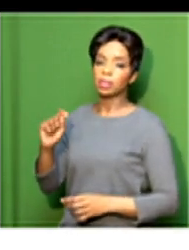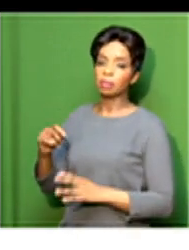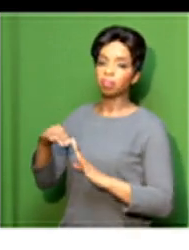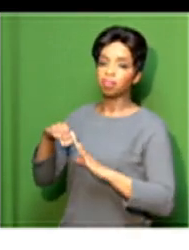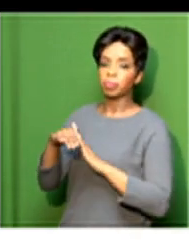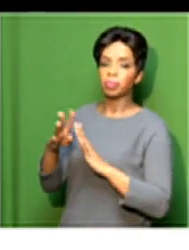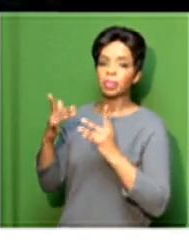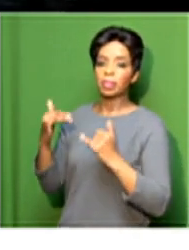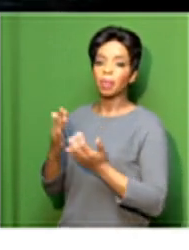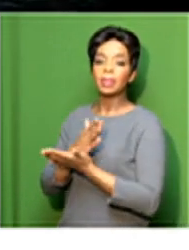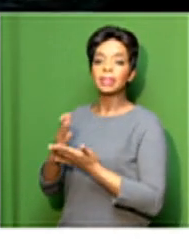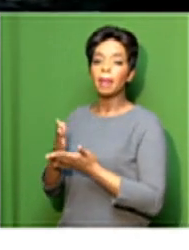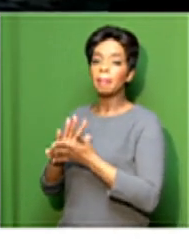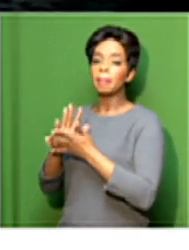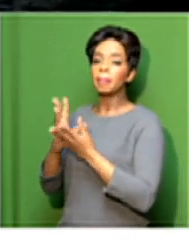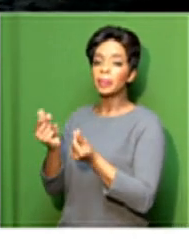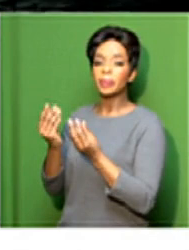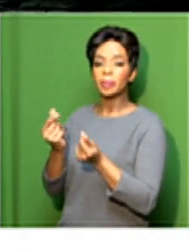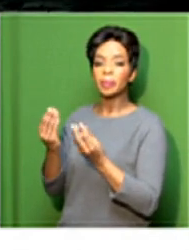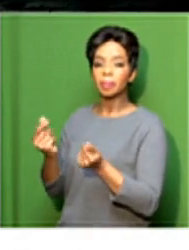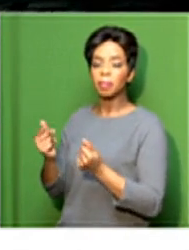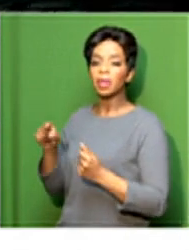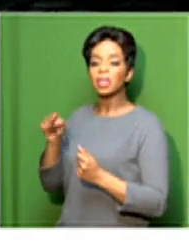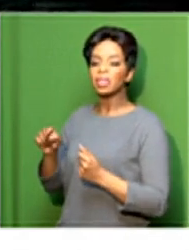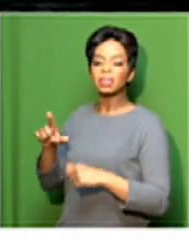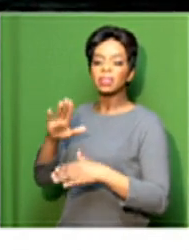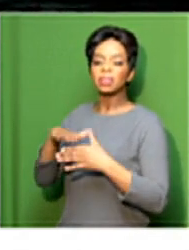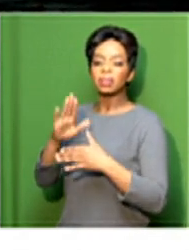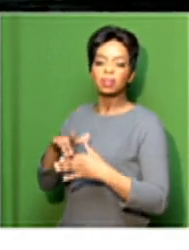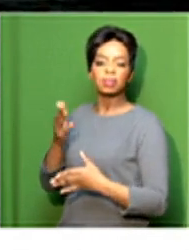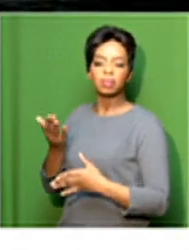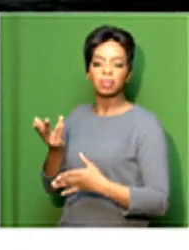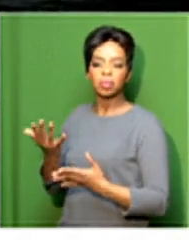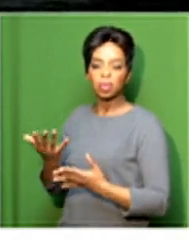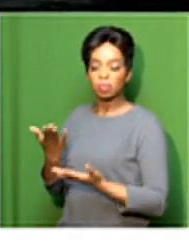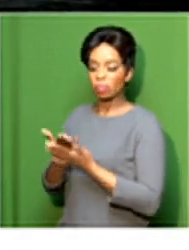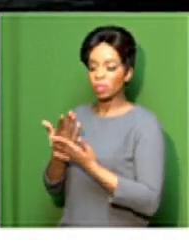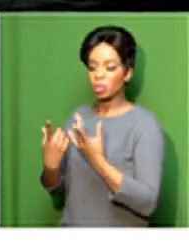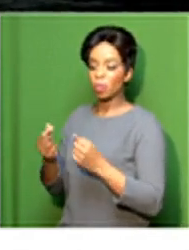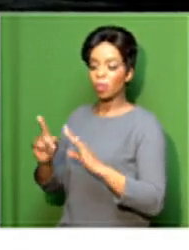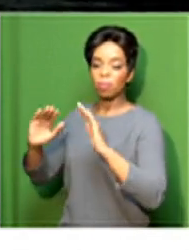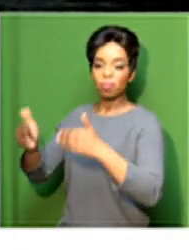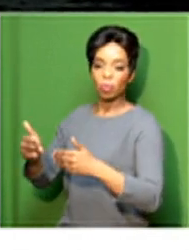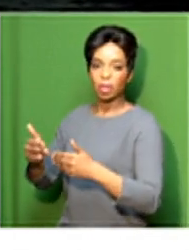completely disappeared. What caused this, and what can be done to protect them from extinction?